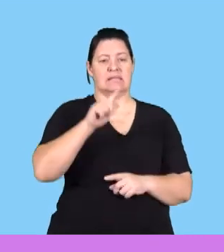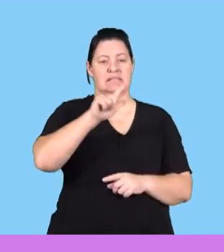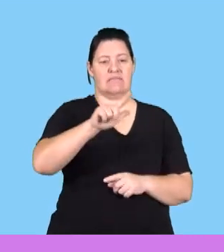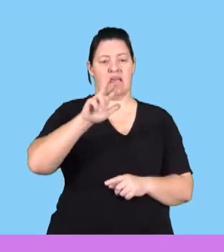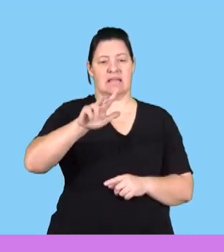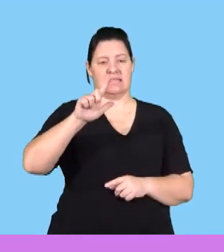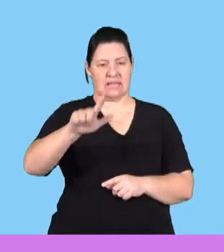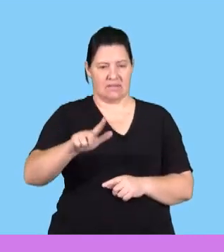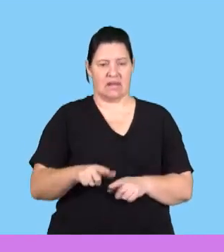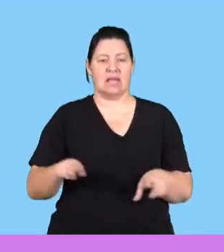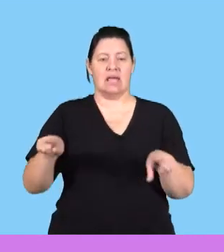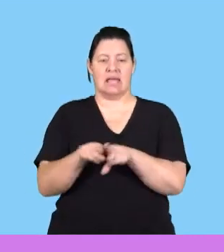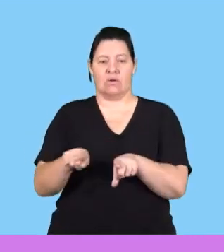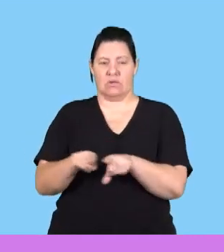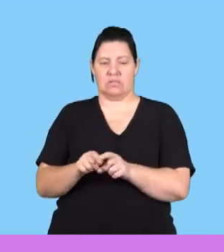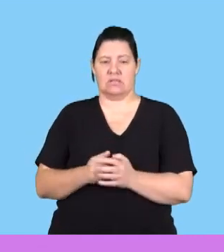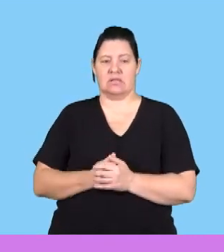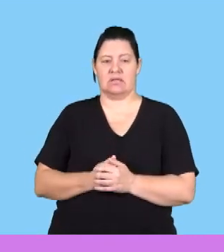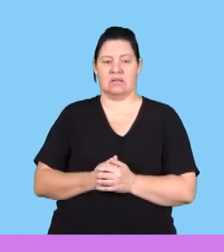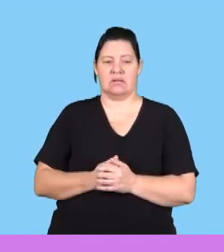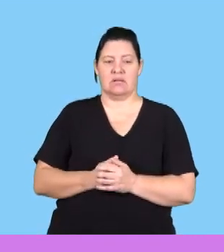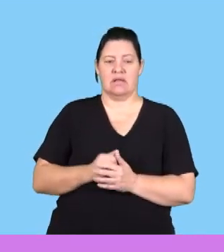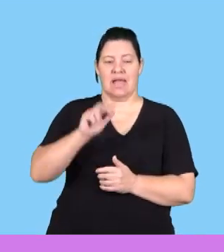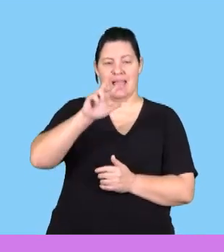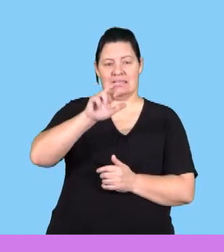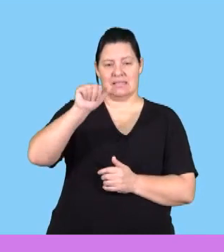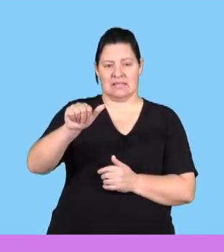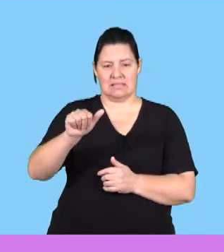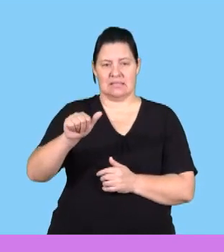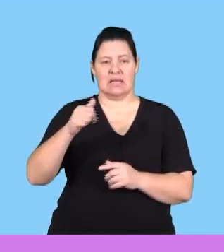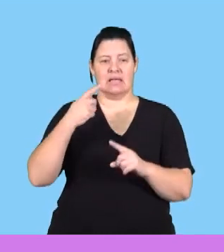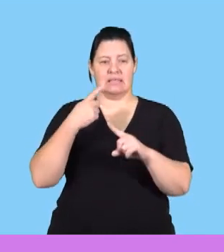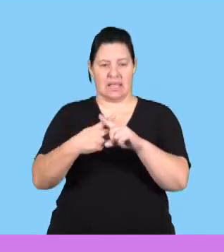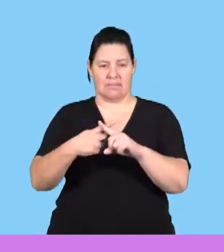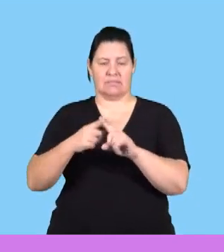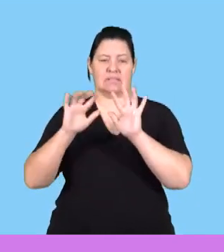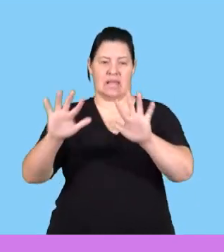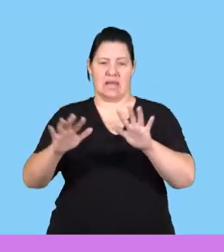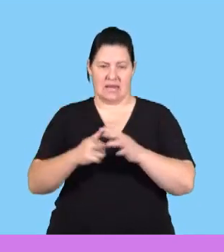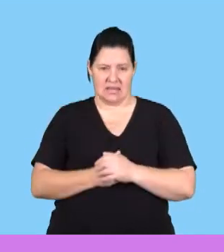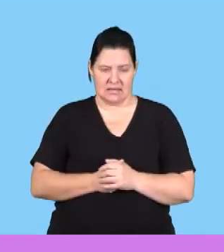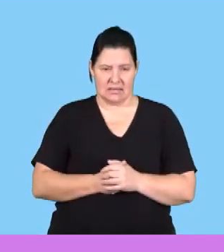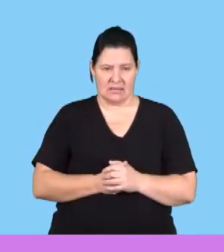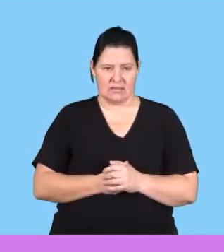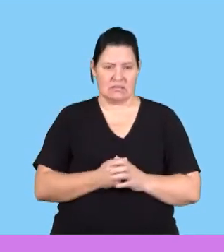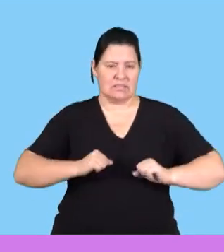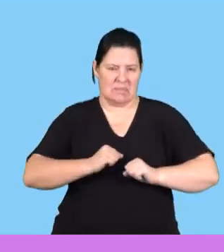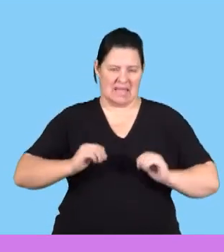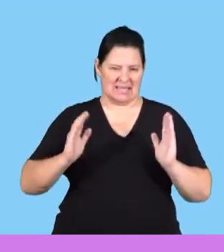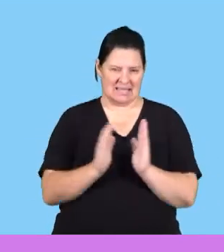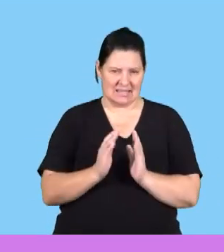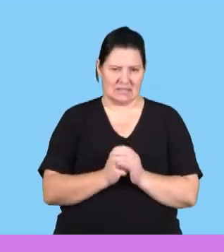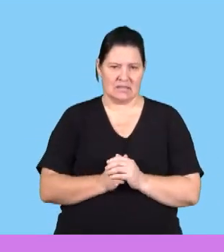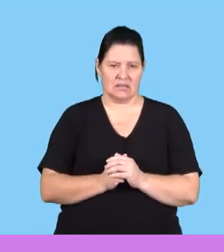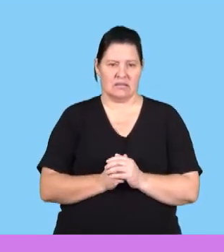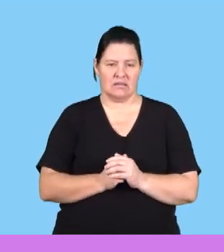plus 787 equals, all right, 86 multiplied by 10. Guys, we